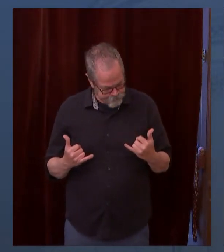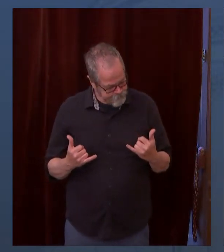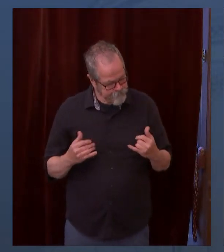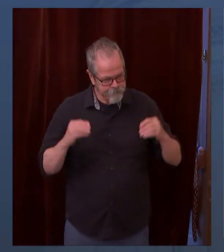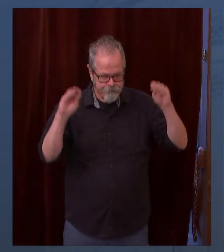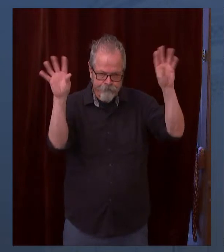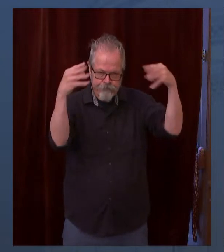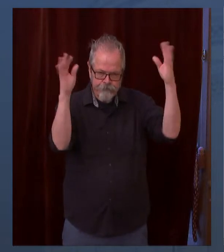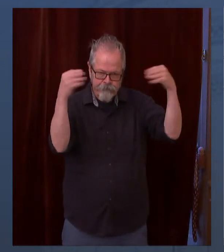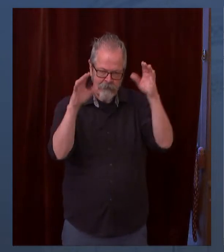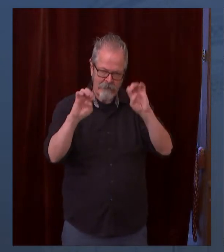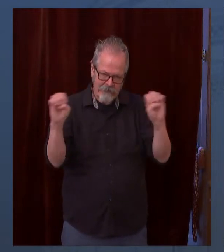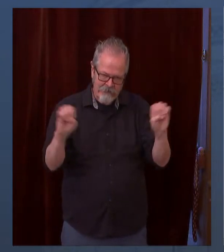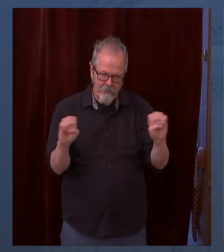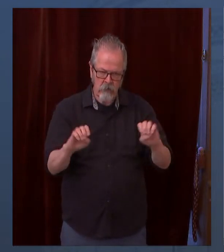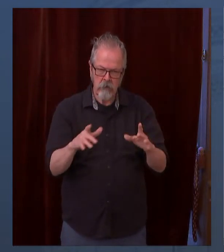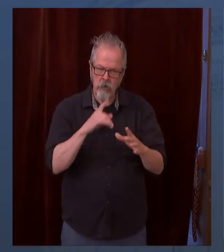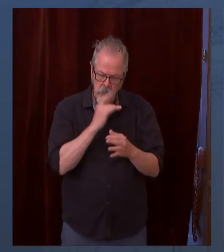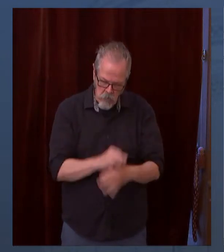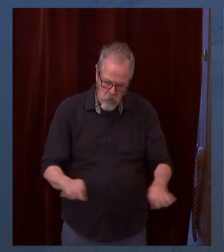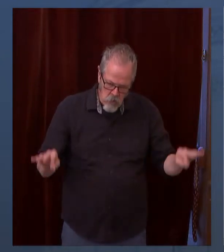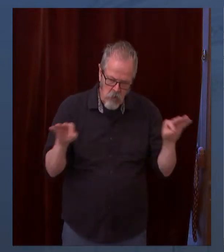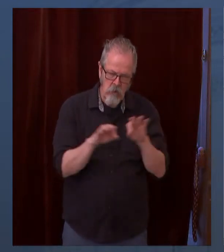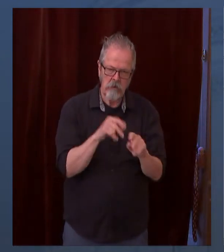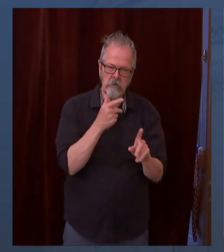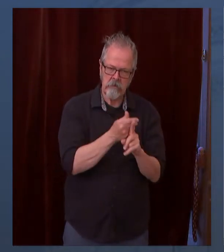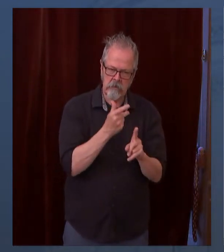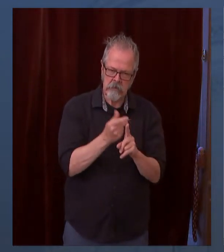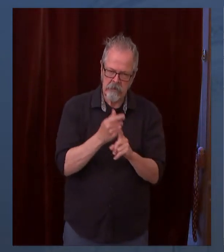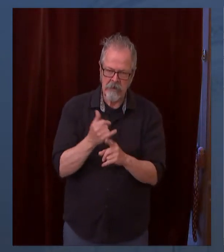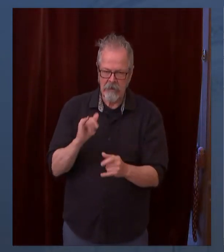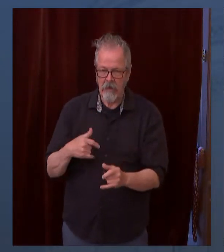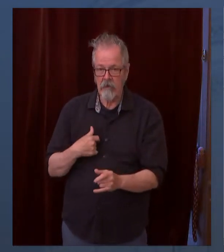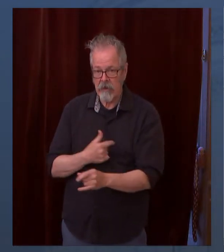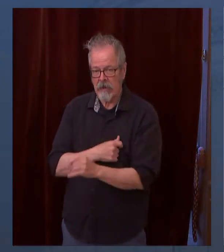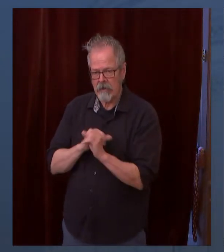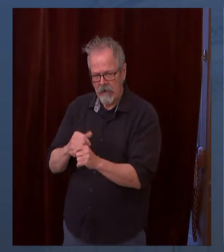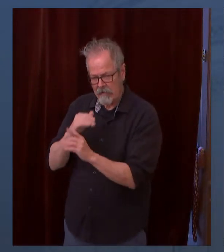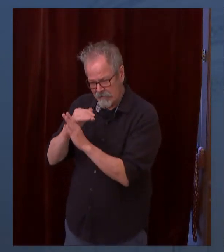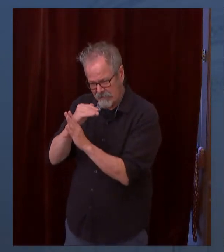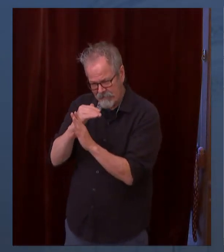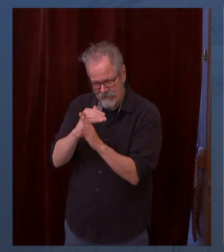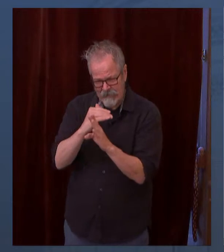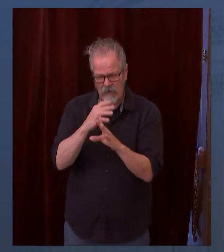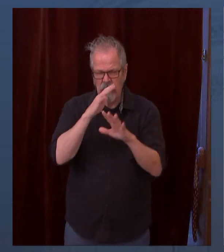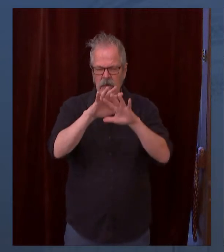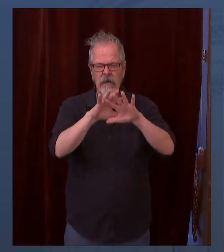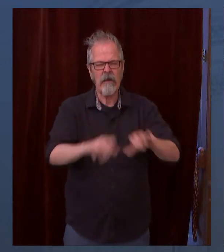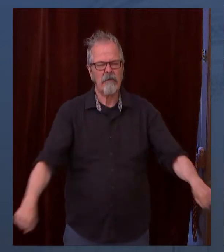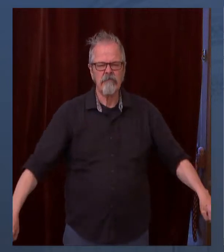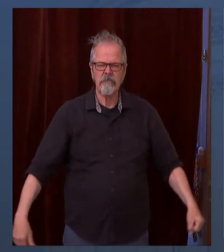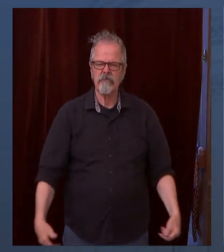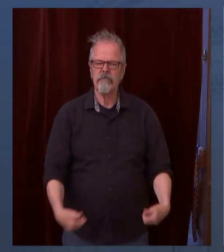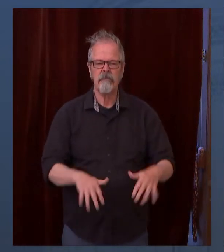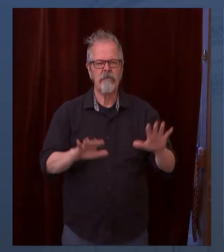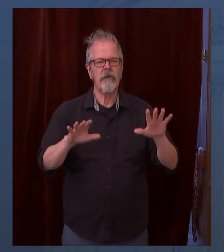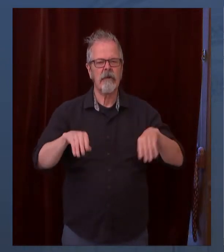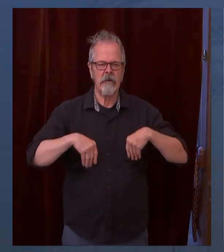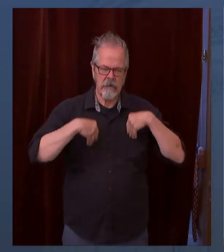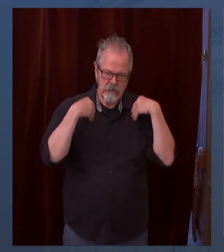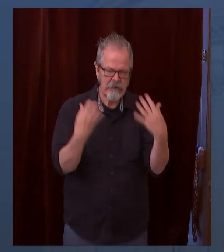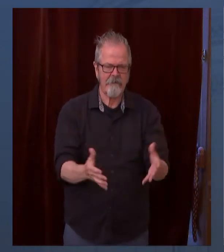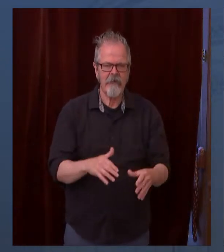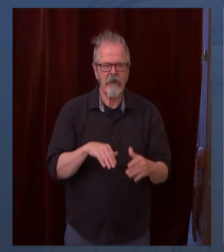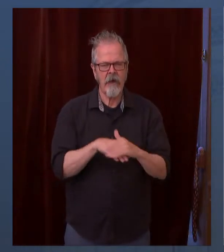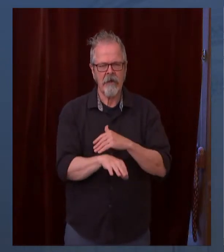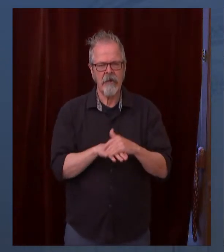to be up to us. We do know that there are factors, as the governor mentioned, and we don't understand